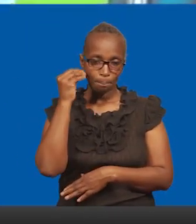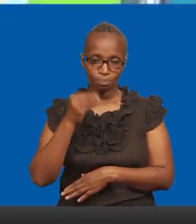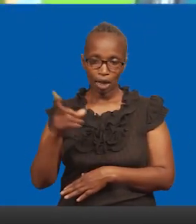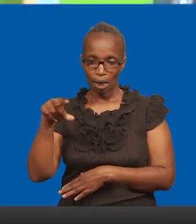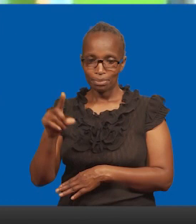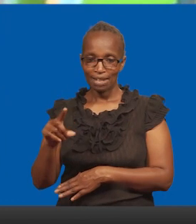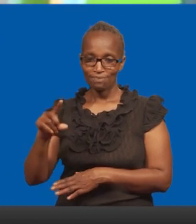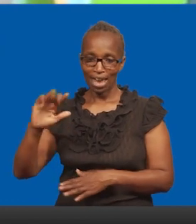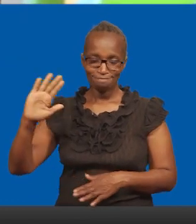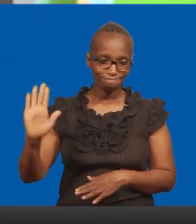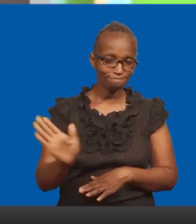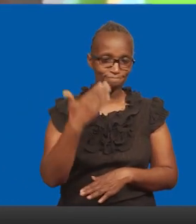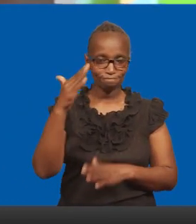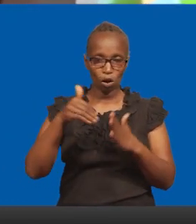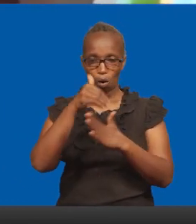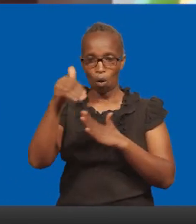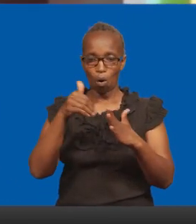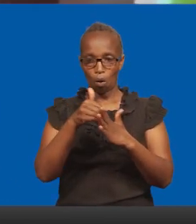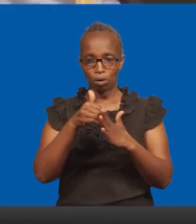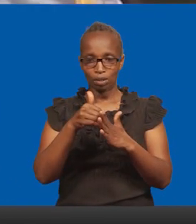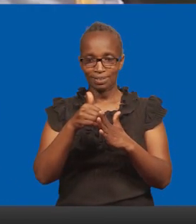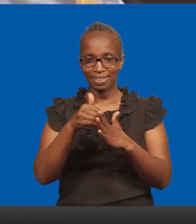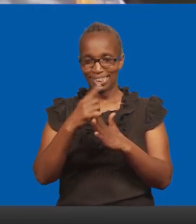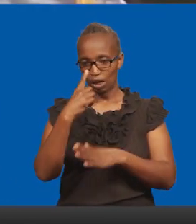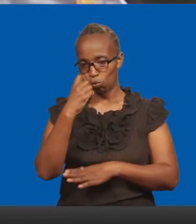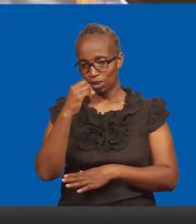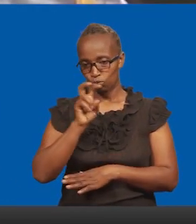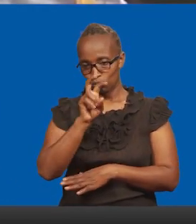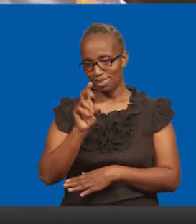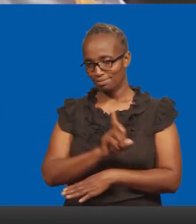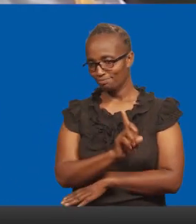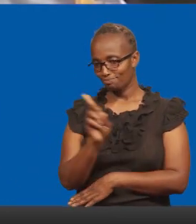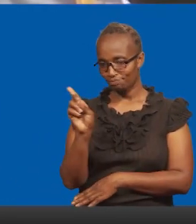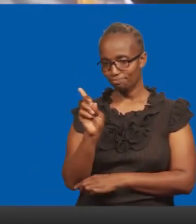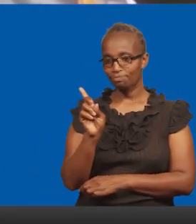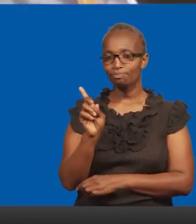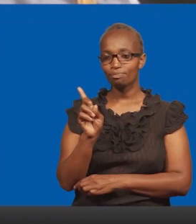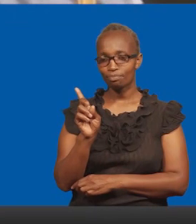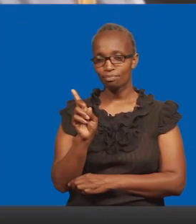he smashes the widow panes, and eventually